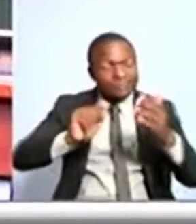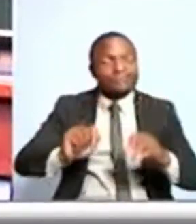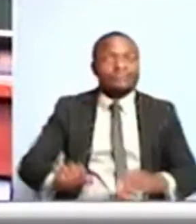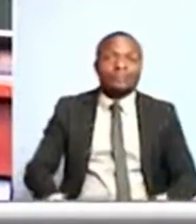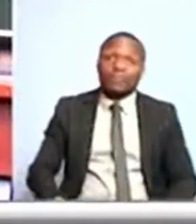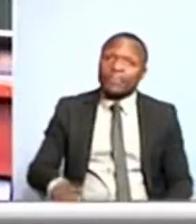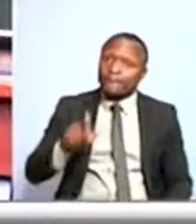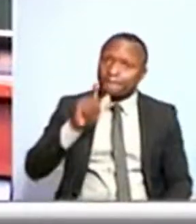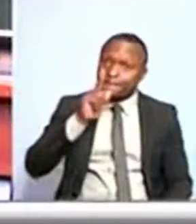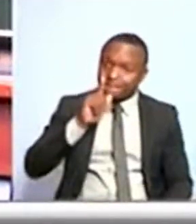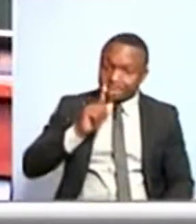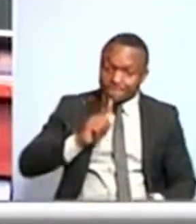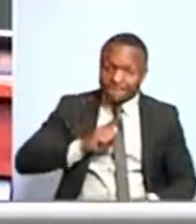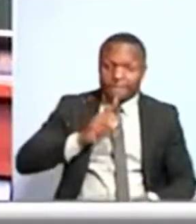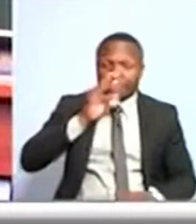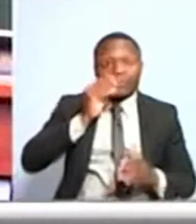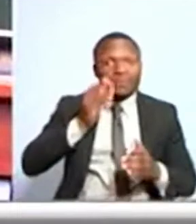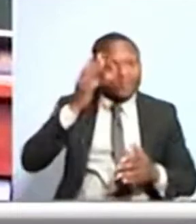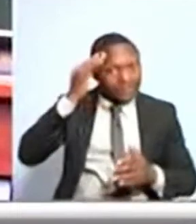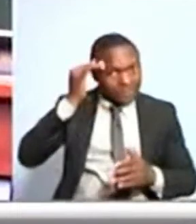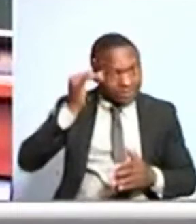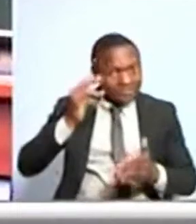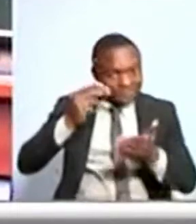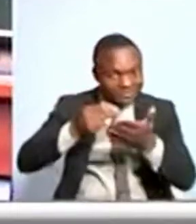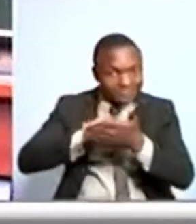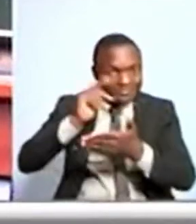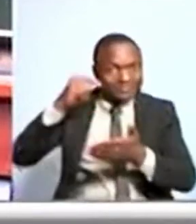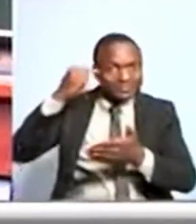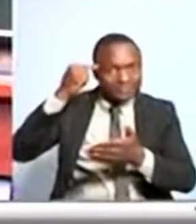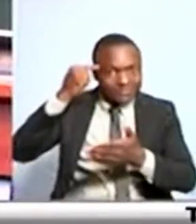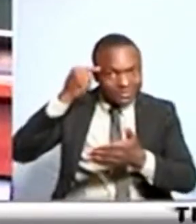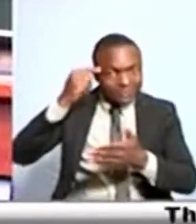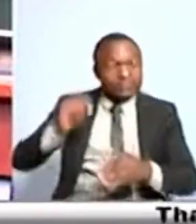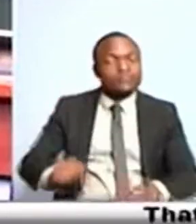Madam Speaker, this is why this New Dawn administration,